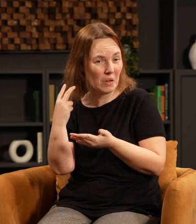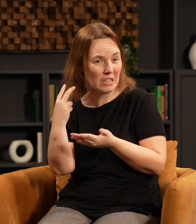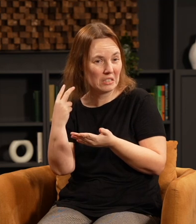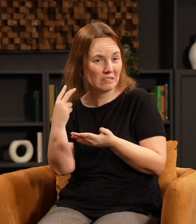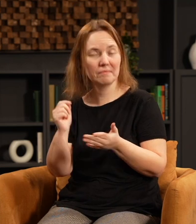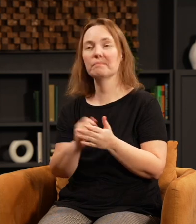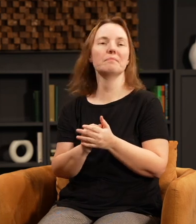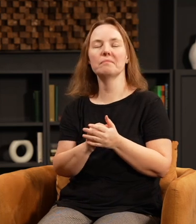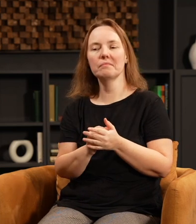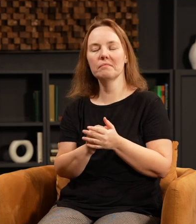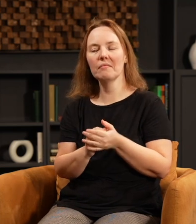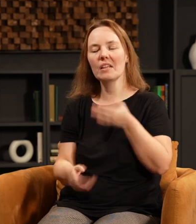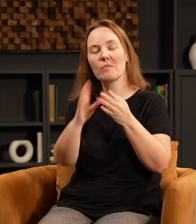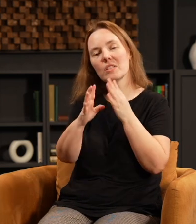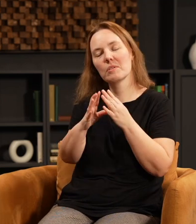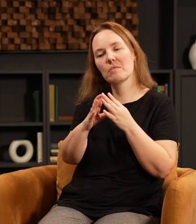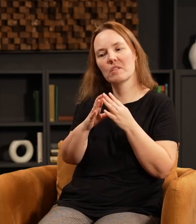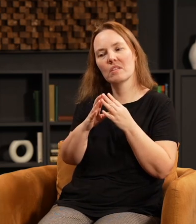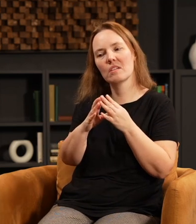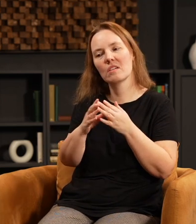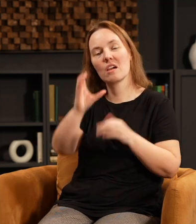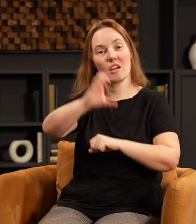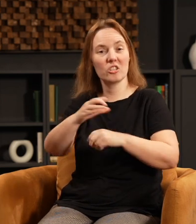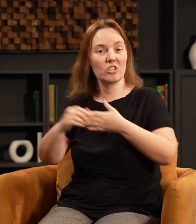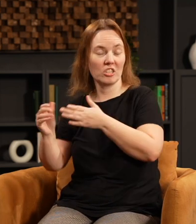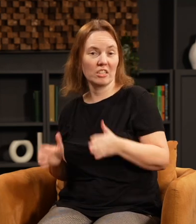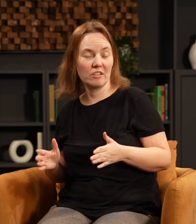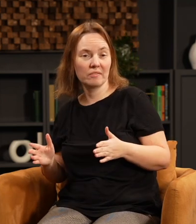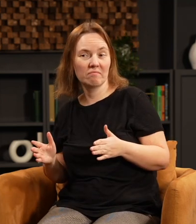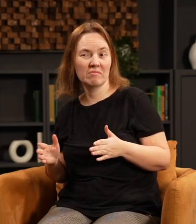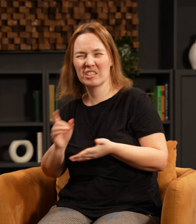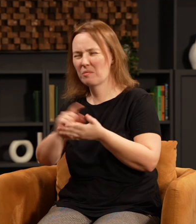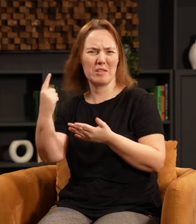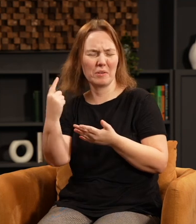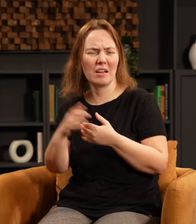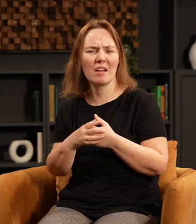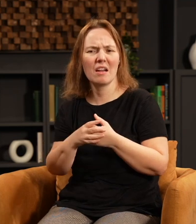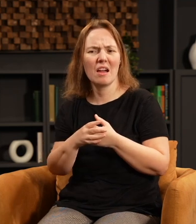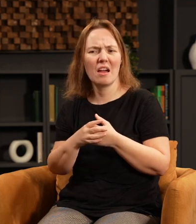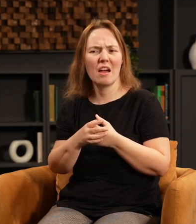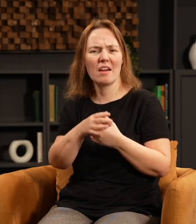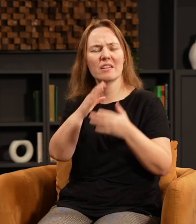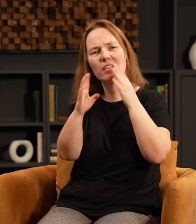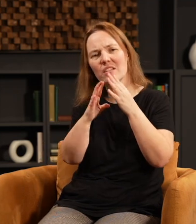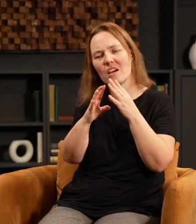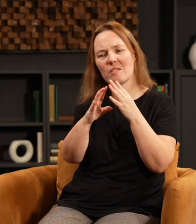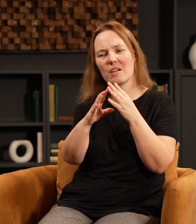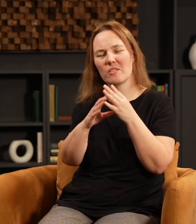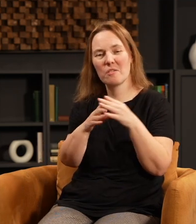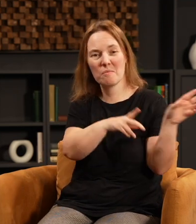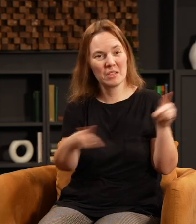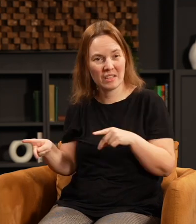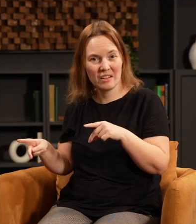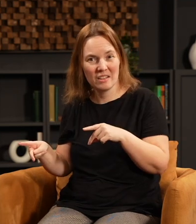quite saddening actually. I was speaking with a denominational leader, a Christian leader, just this past week. And he mentioned how that they are planning a conference